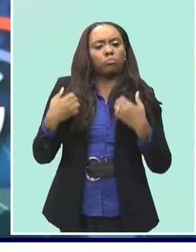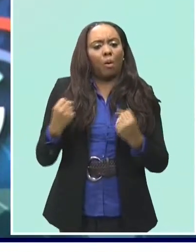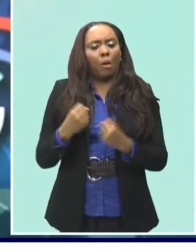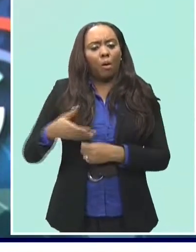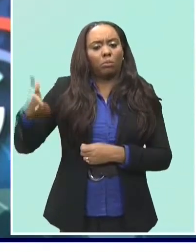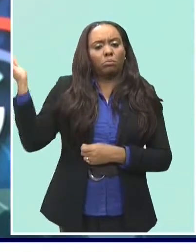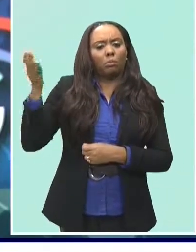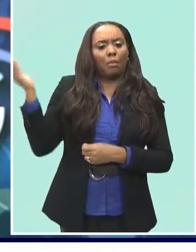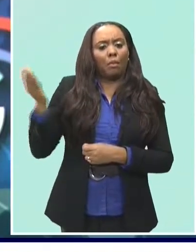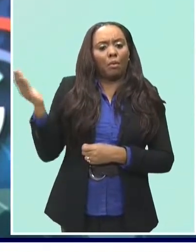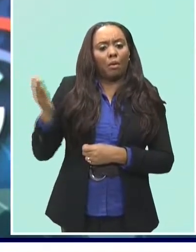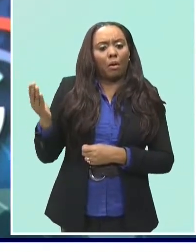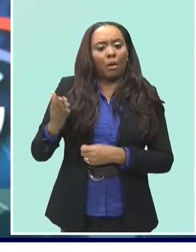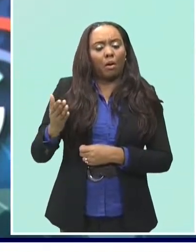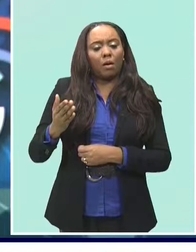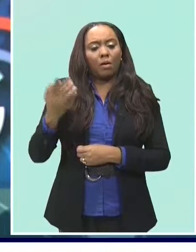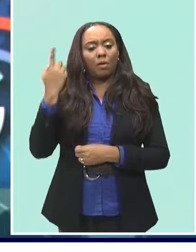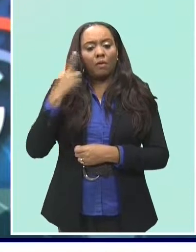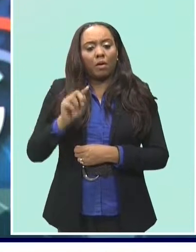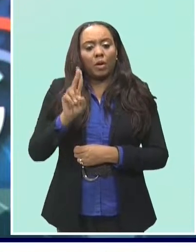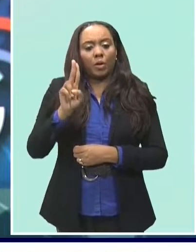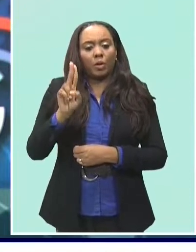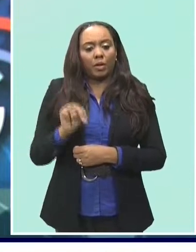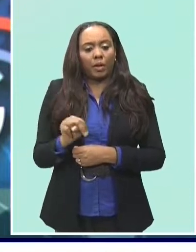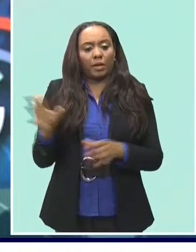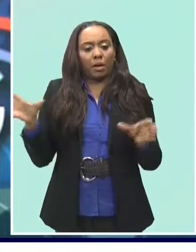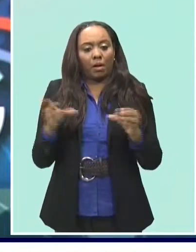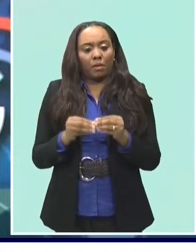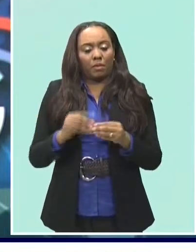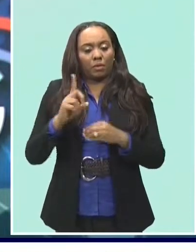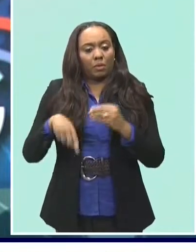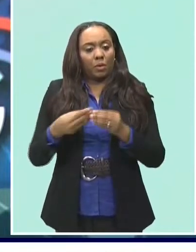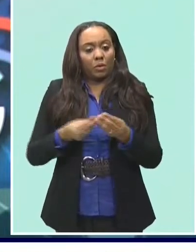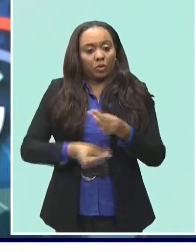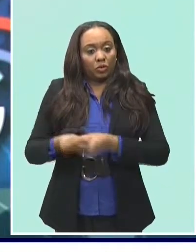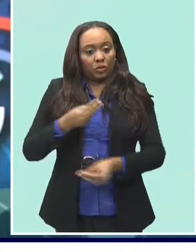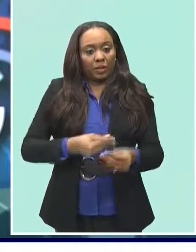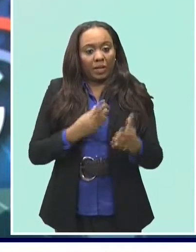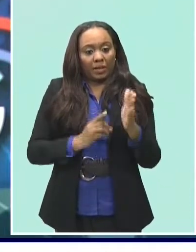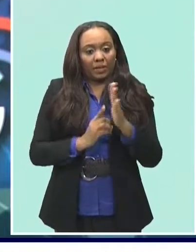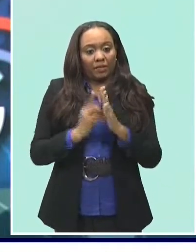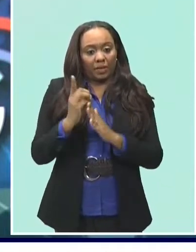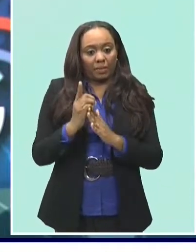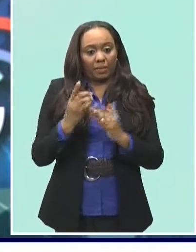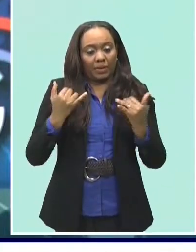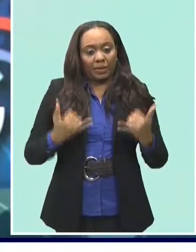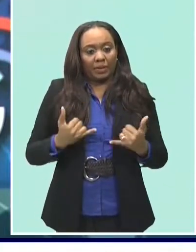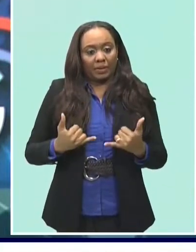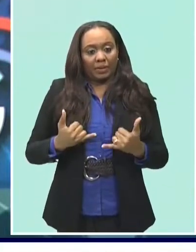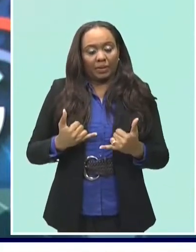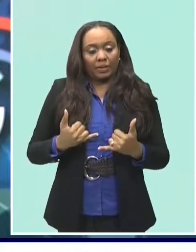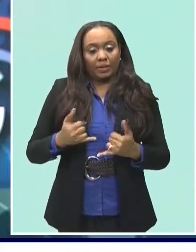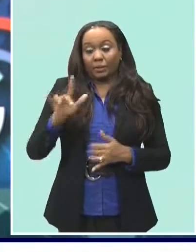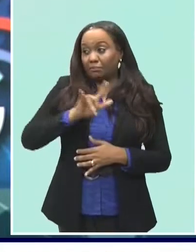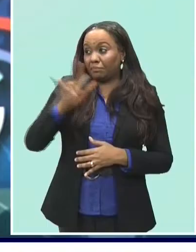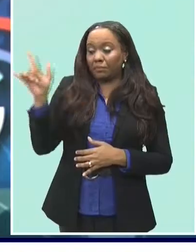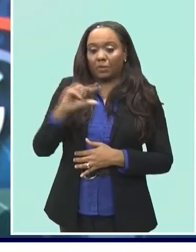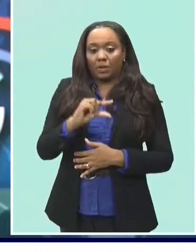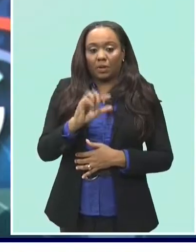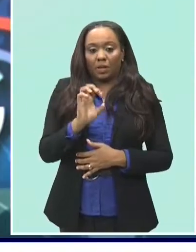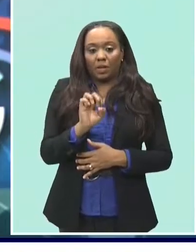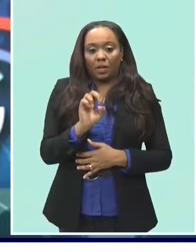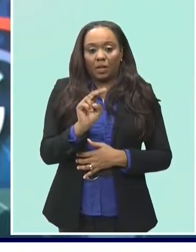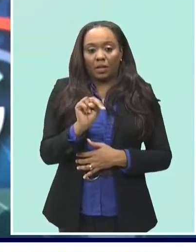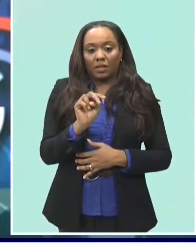she delivered the 16th Raoul Prebisch Lecture at the United Nations Conference on Trade and Development Forum in Geneva today. Lisa Lord has